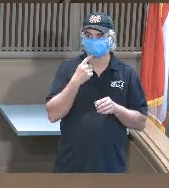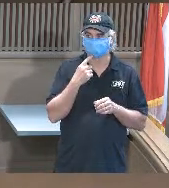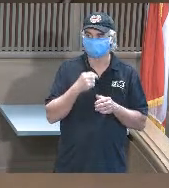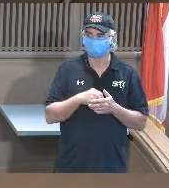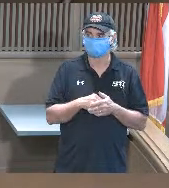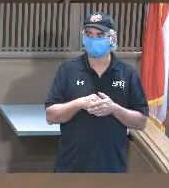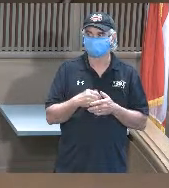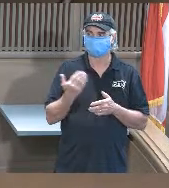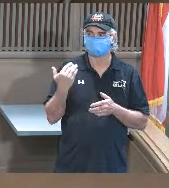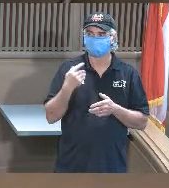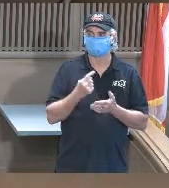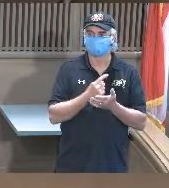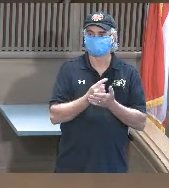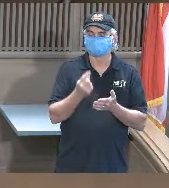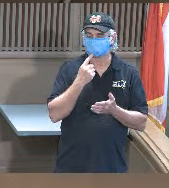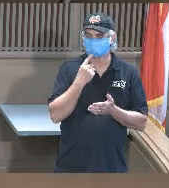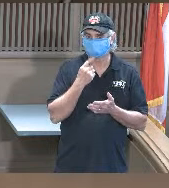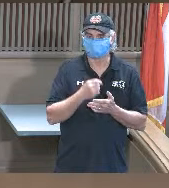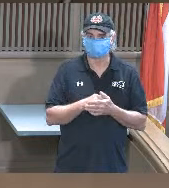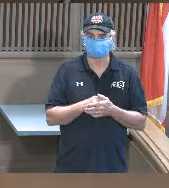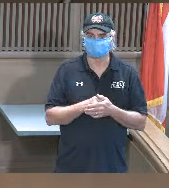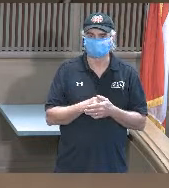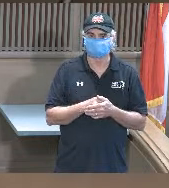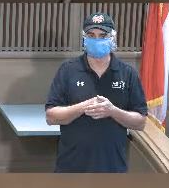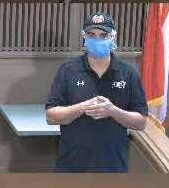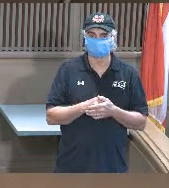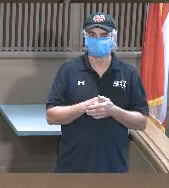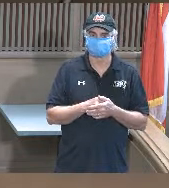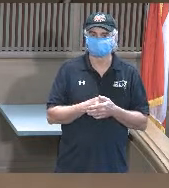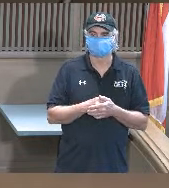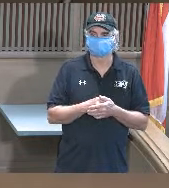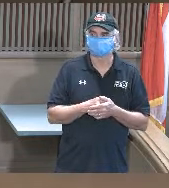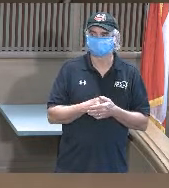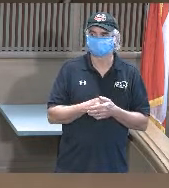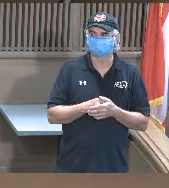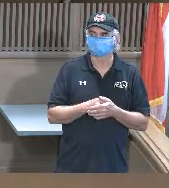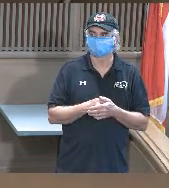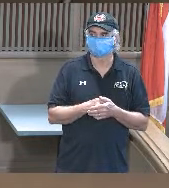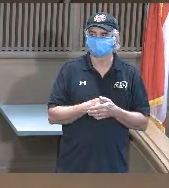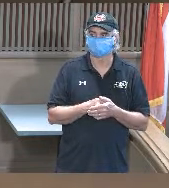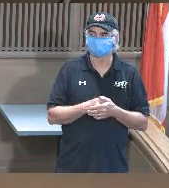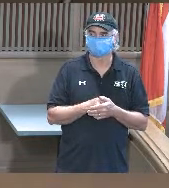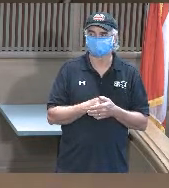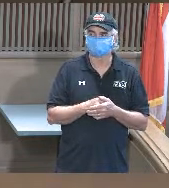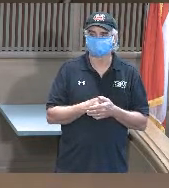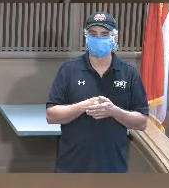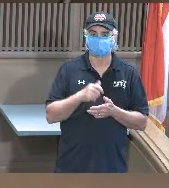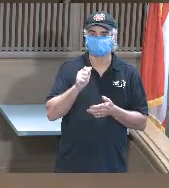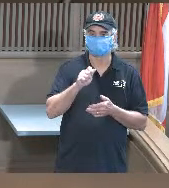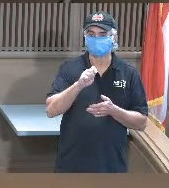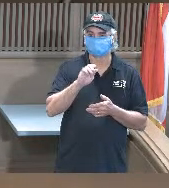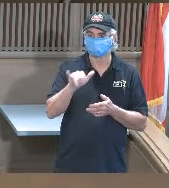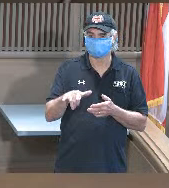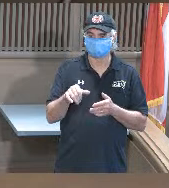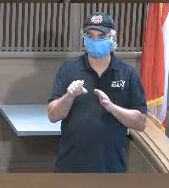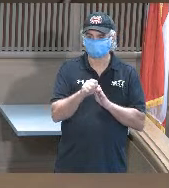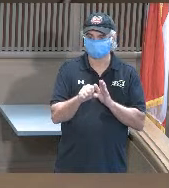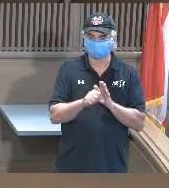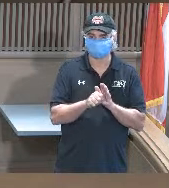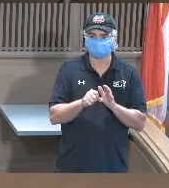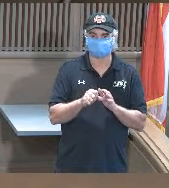Last week, I made the statement that we want to go through the weekend, Albany State Homecoming weekend, without a